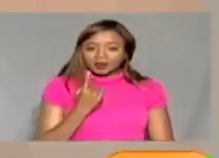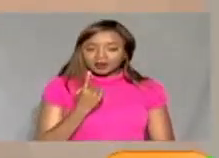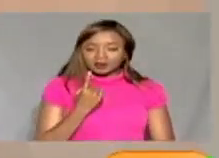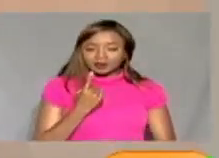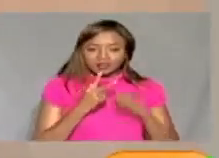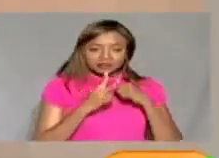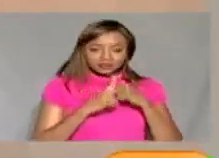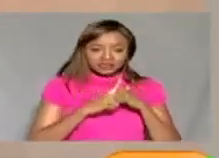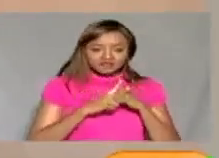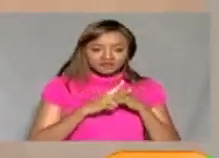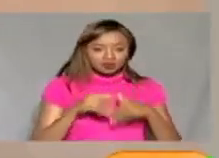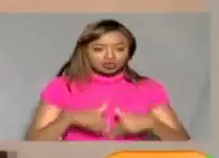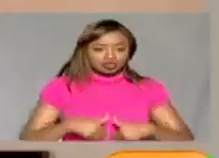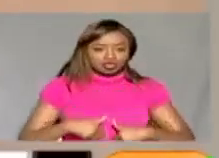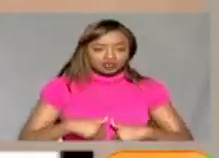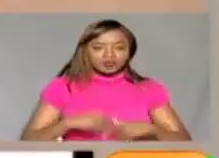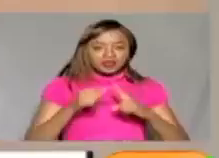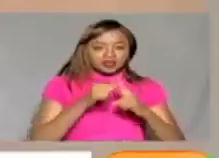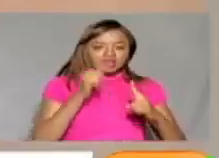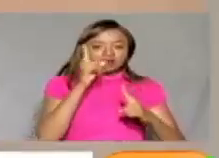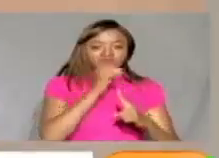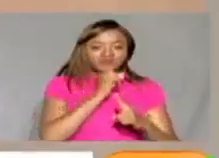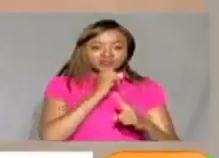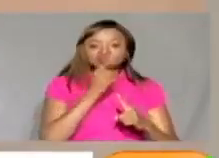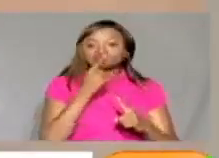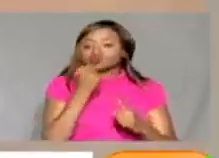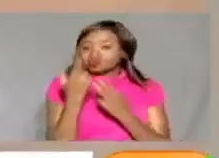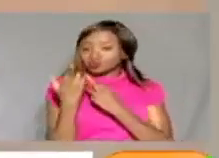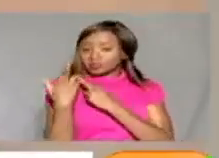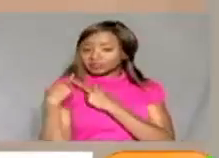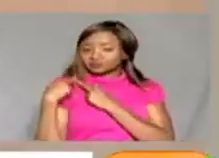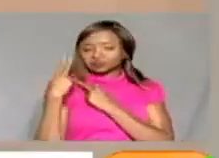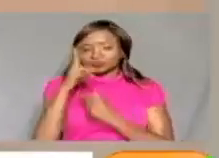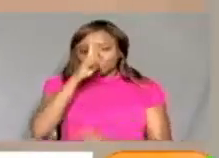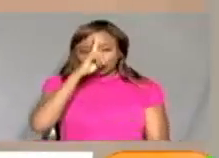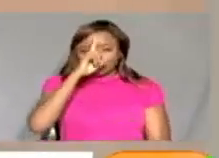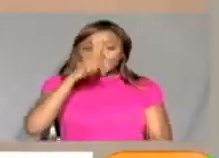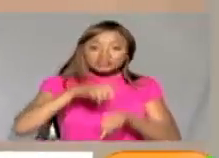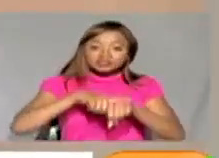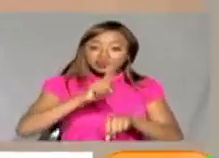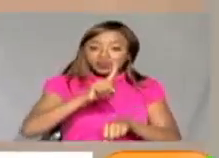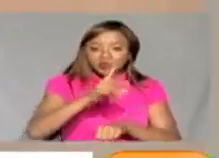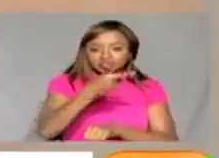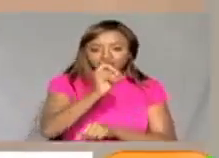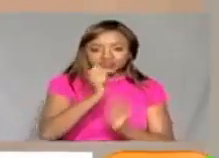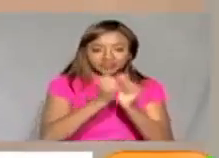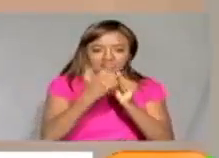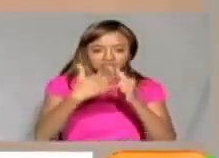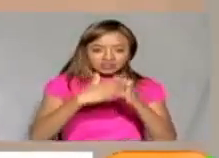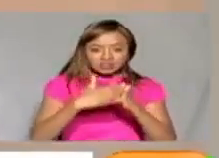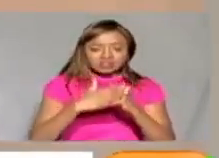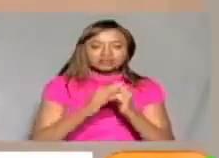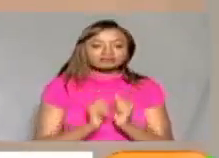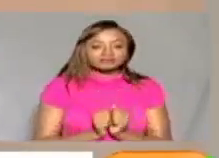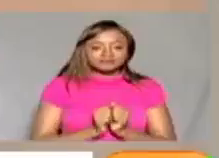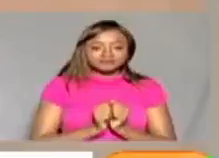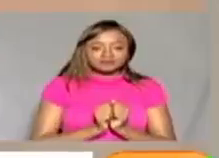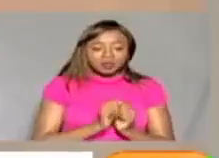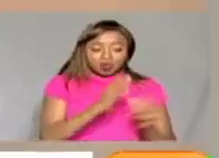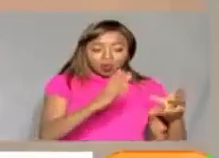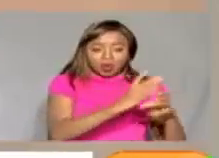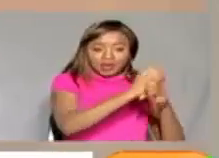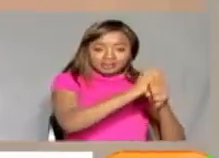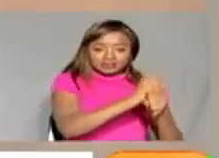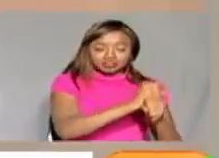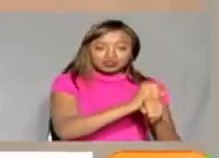107 youth lost their lives in the hands of police in 2019. This according to Missing Voices